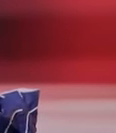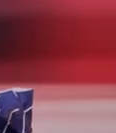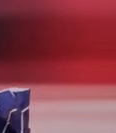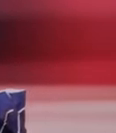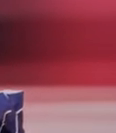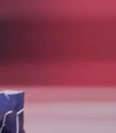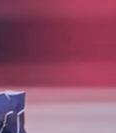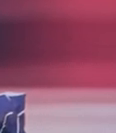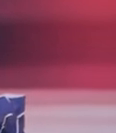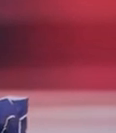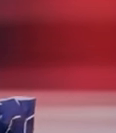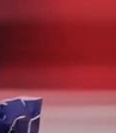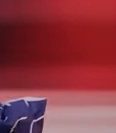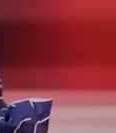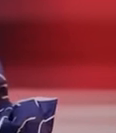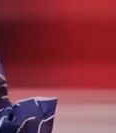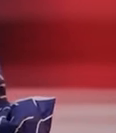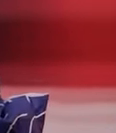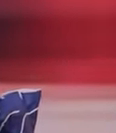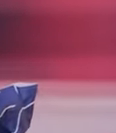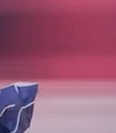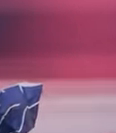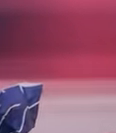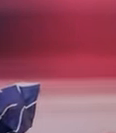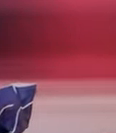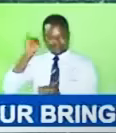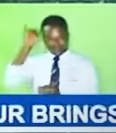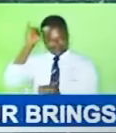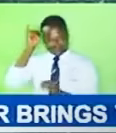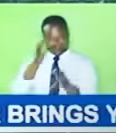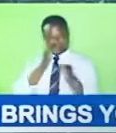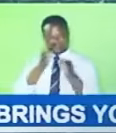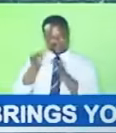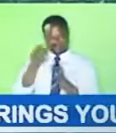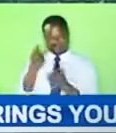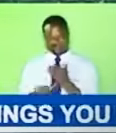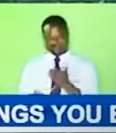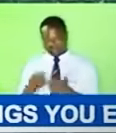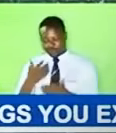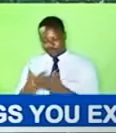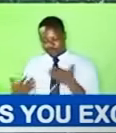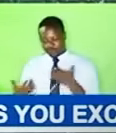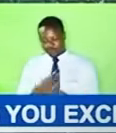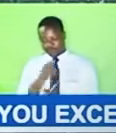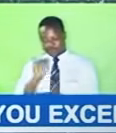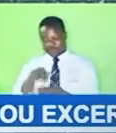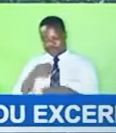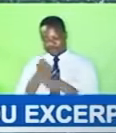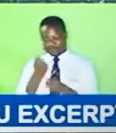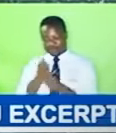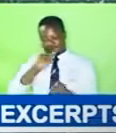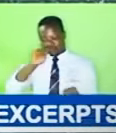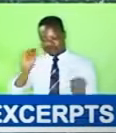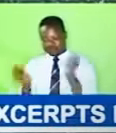Kindly check them out. Thank you for watching. Stay blessed. It is the gospel that brings the